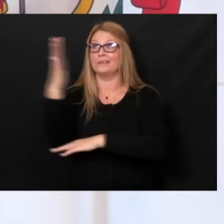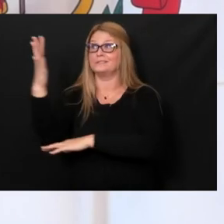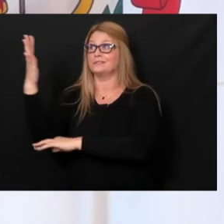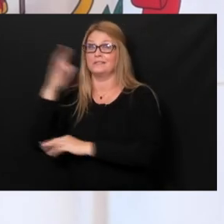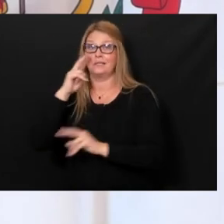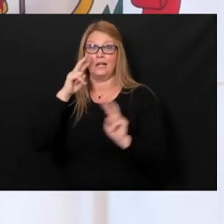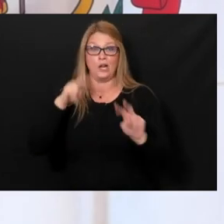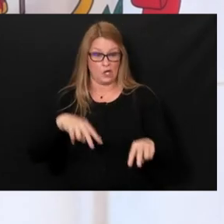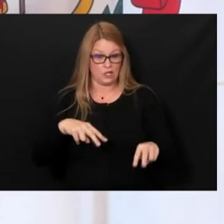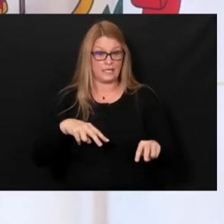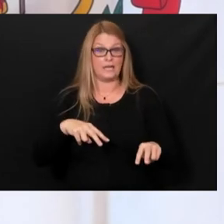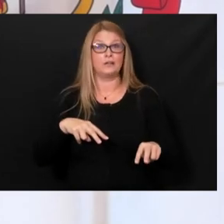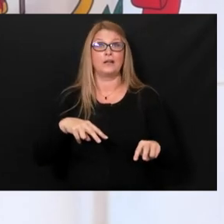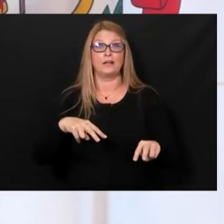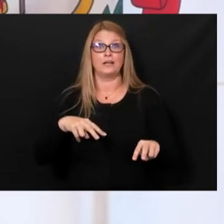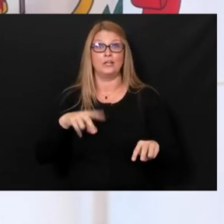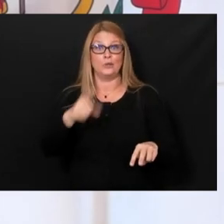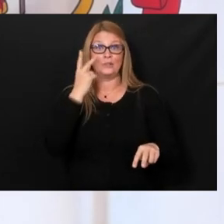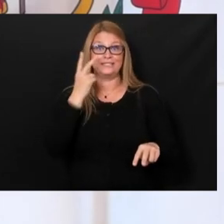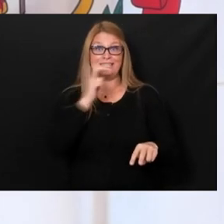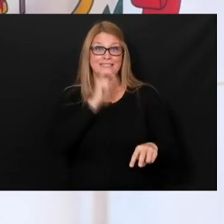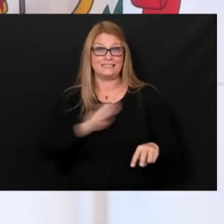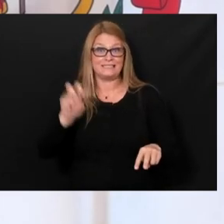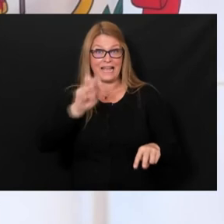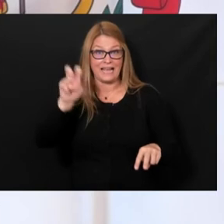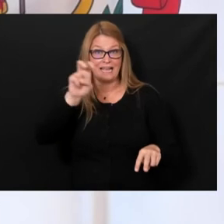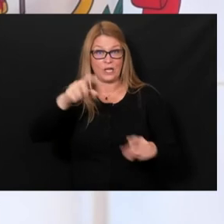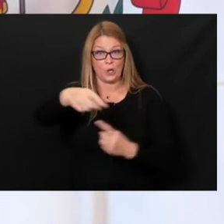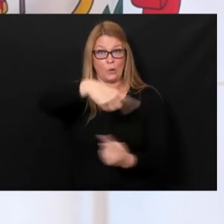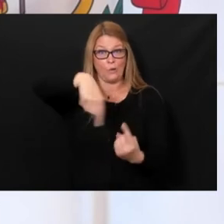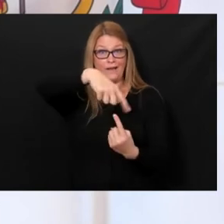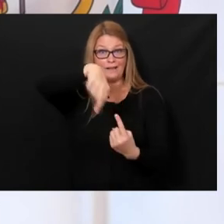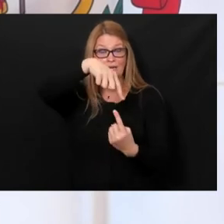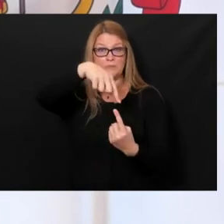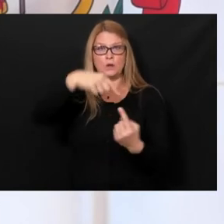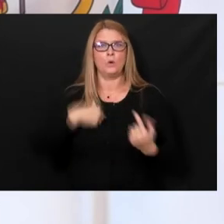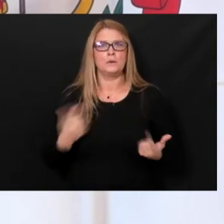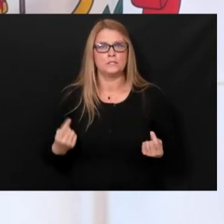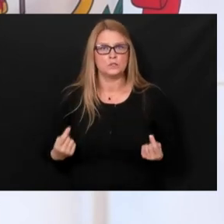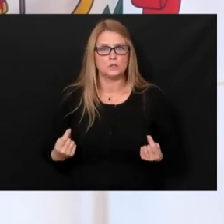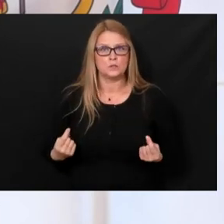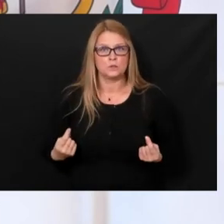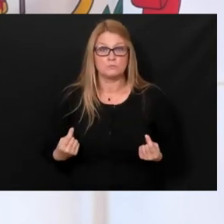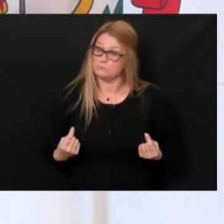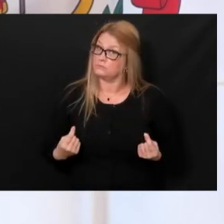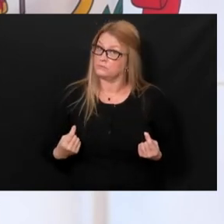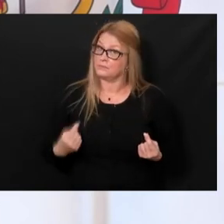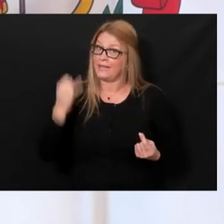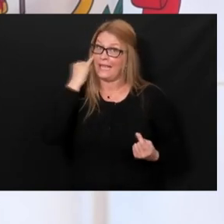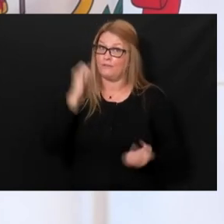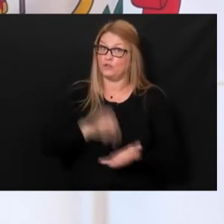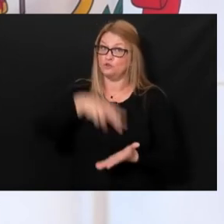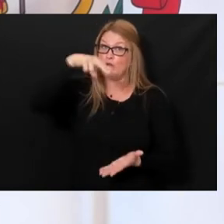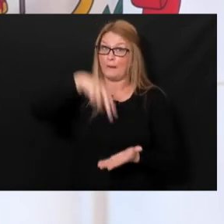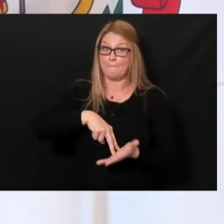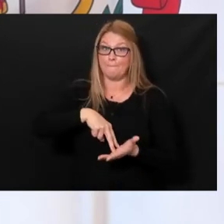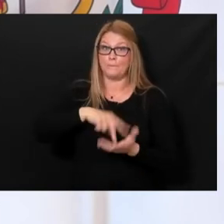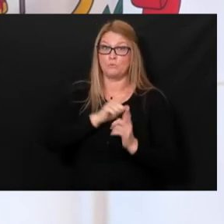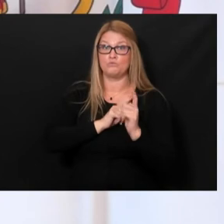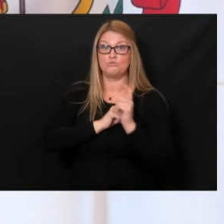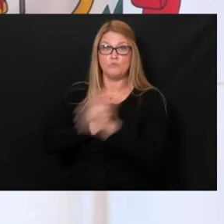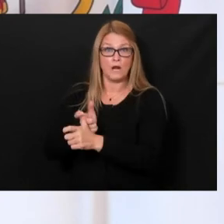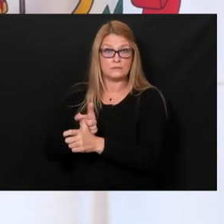10 or 12 feet away from you is a rattlesnake all coiled up. Well, what do you do? I mean, if you jump and run,